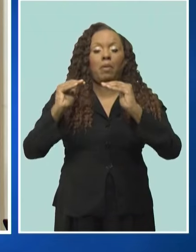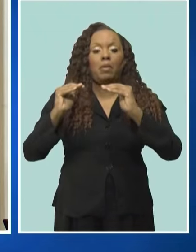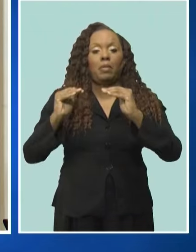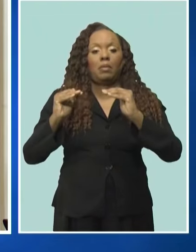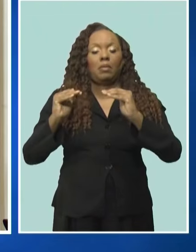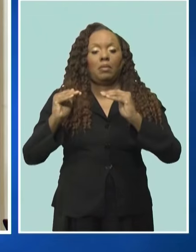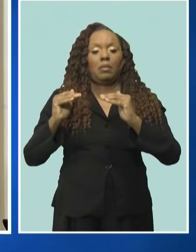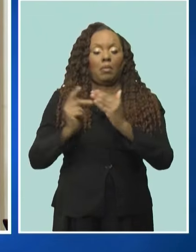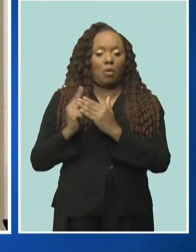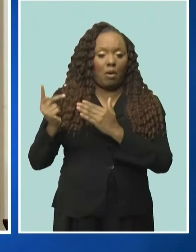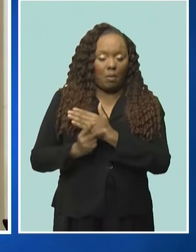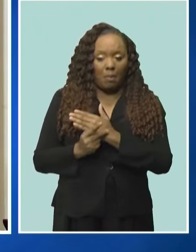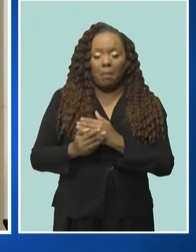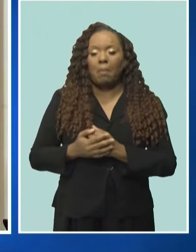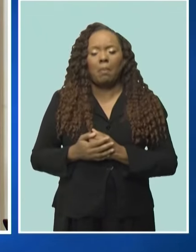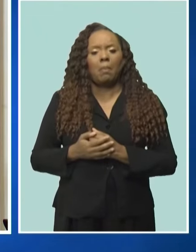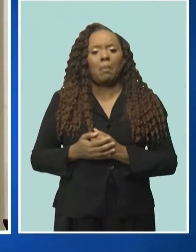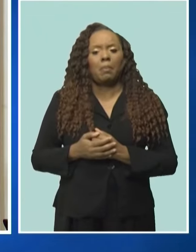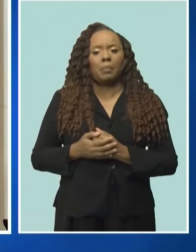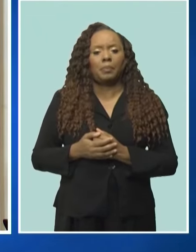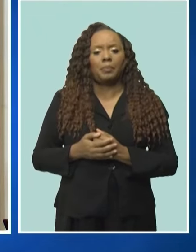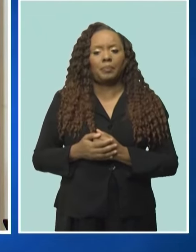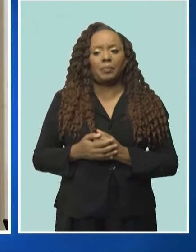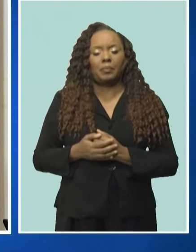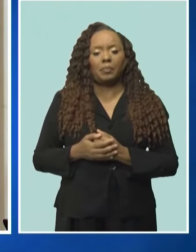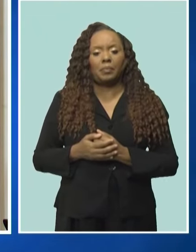recognize that with respect to